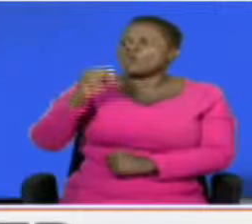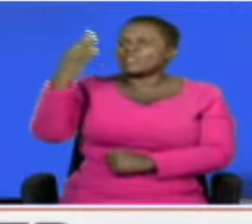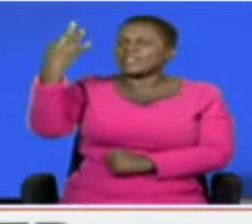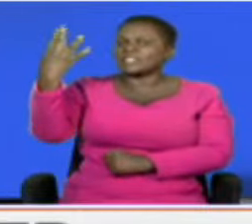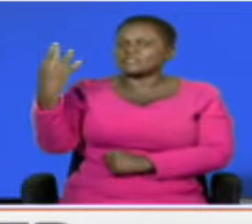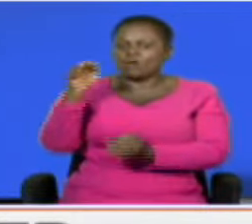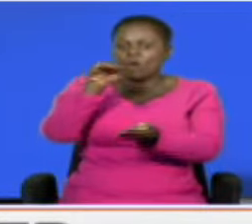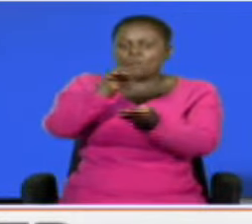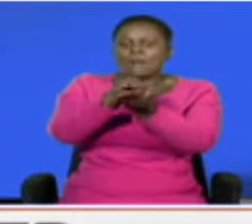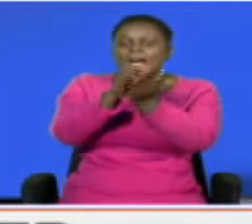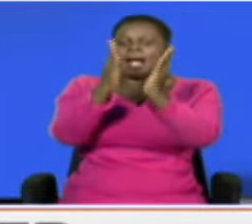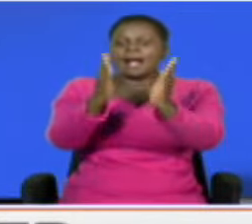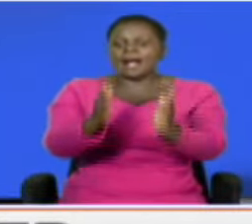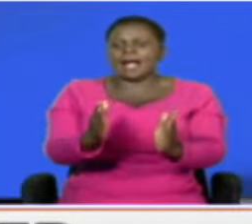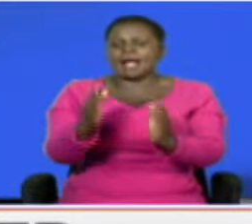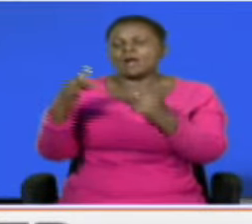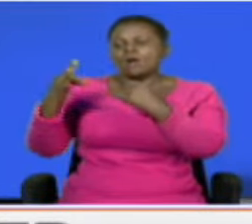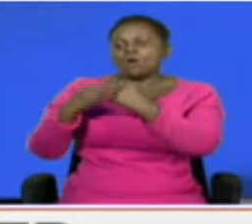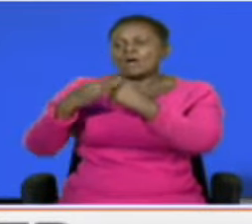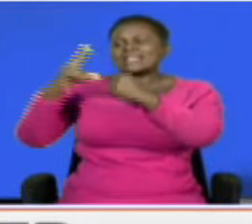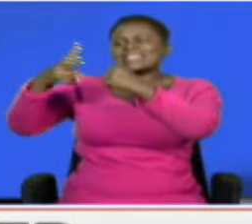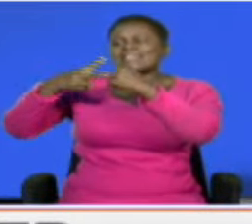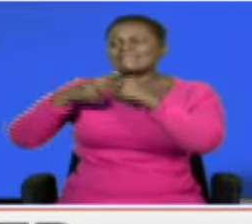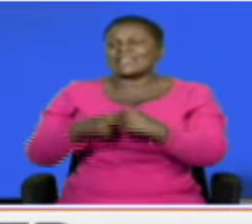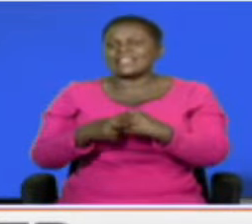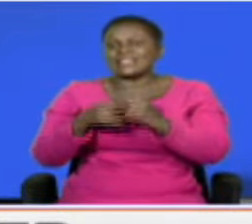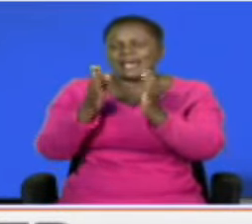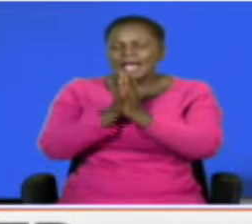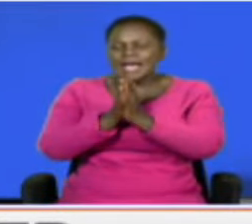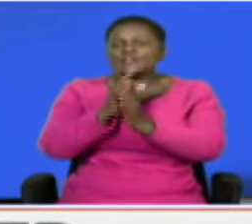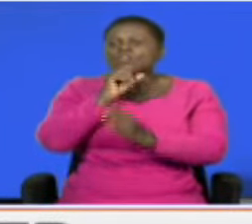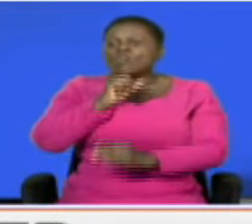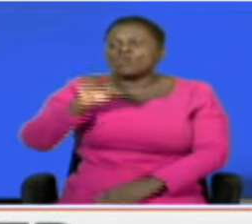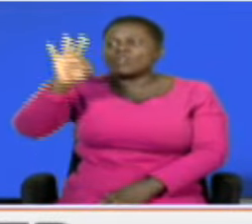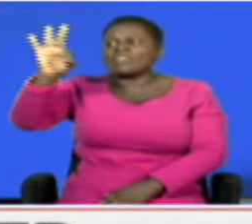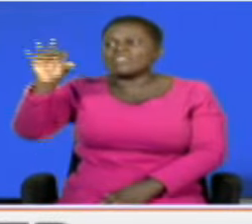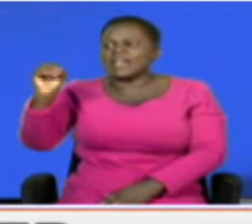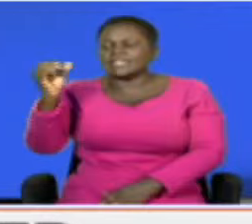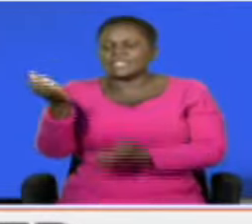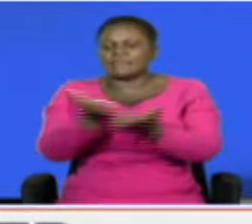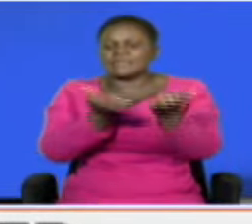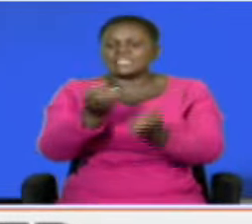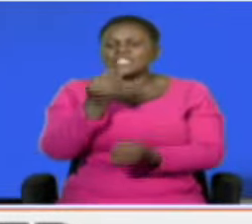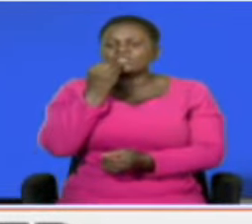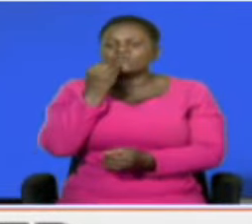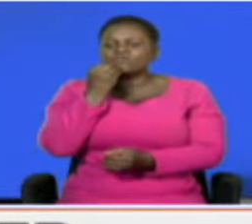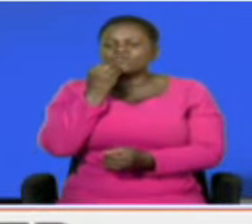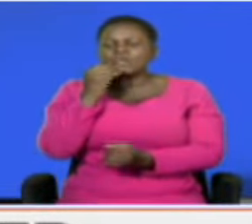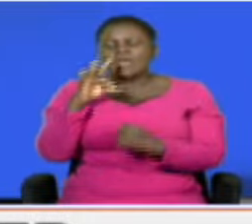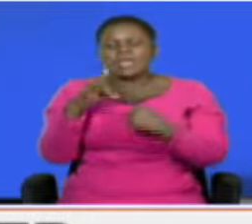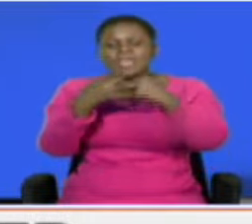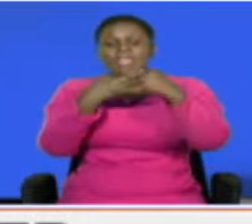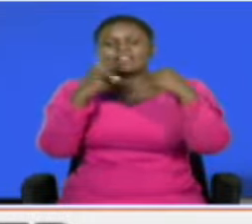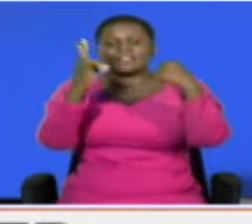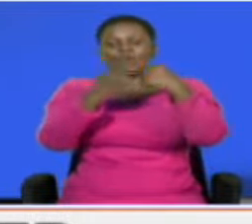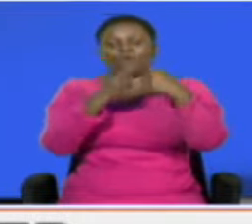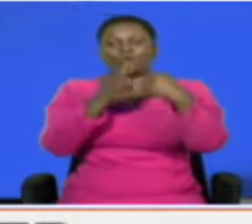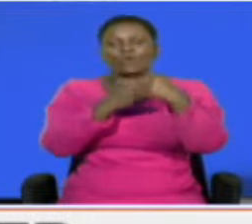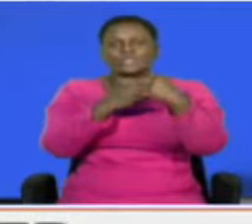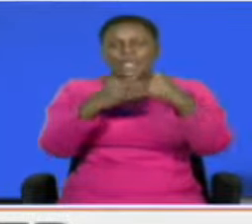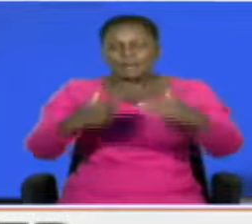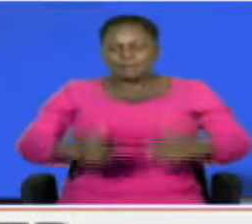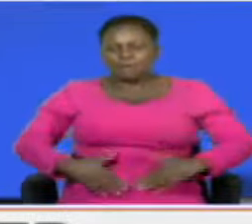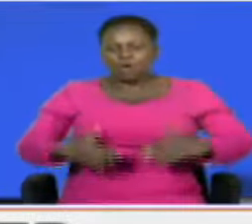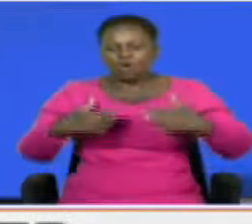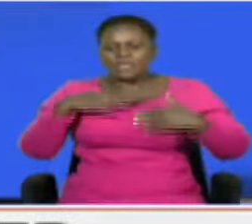34-year-old banker Florence Mweni on August 7th, and 30-year-old food vendor Vera Mura on August 8th. Defiled bodies